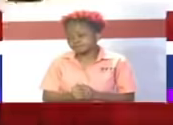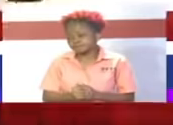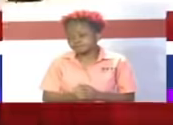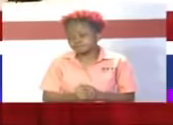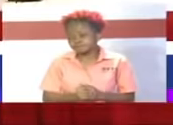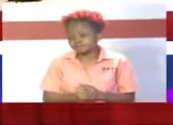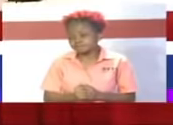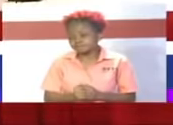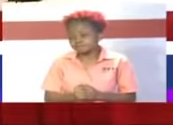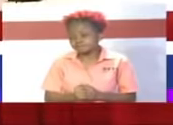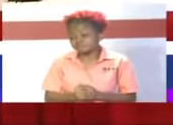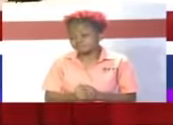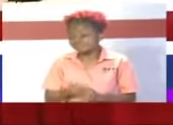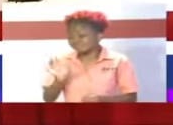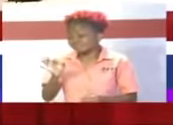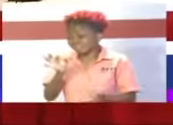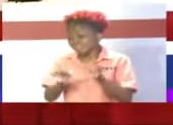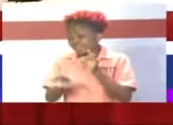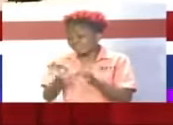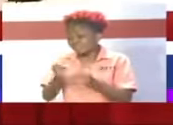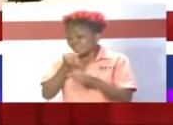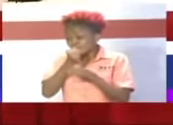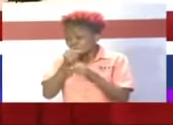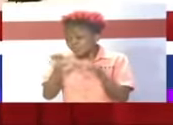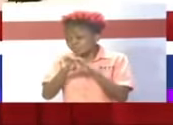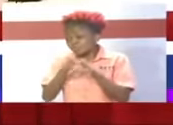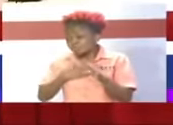If you're muted, could you unmute?